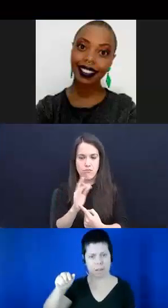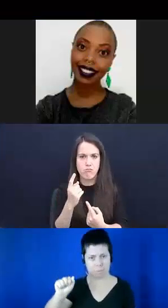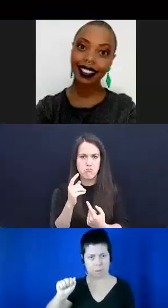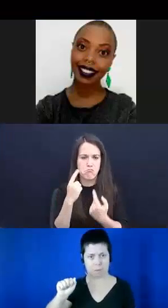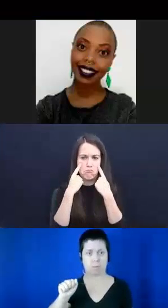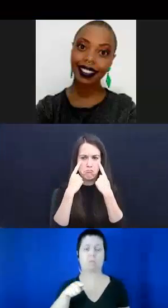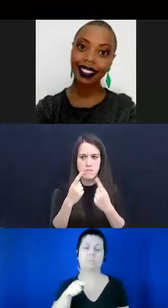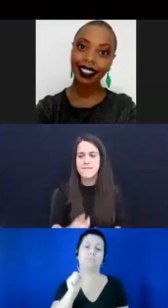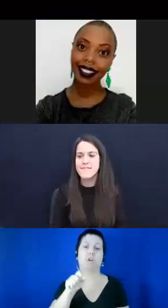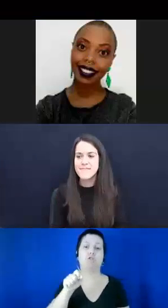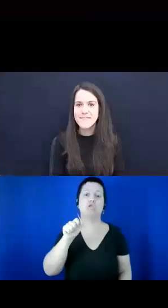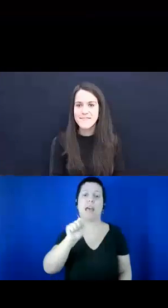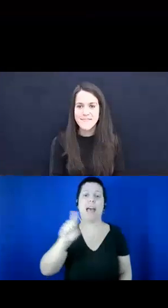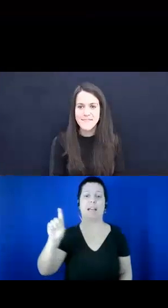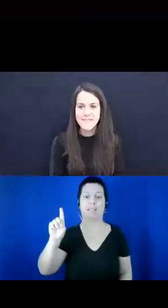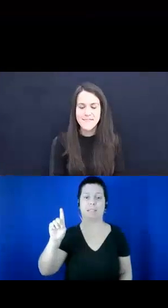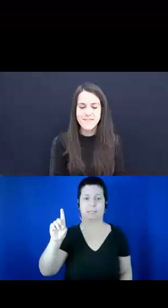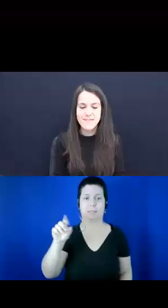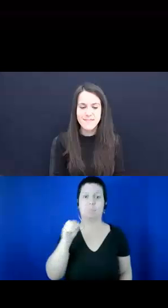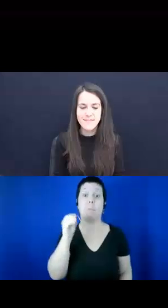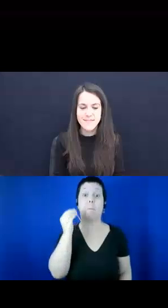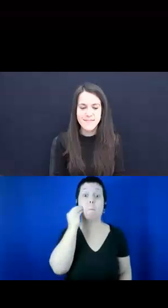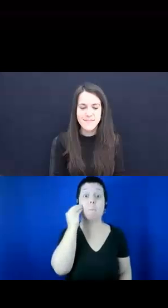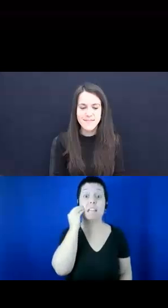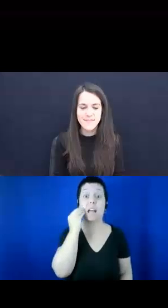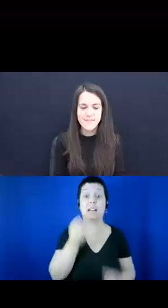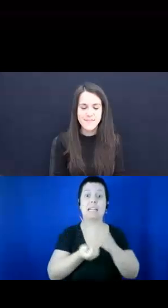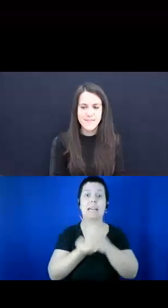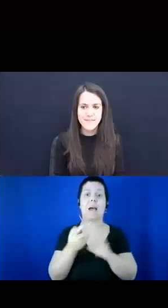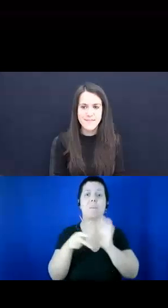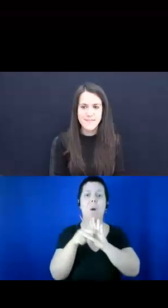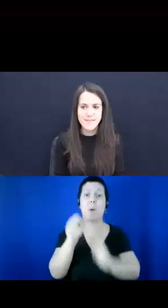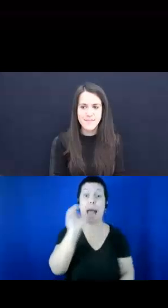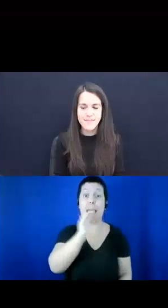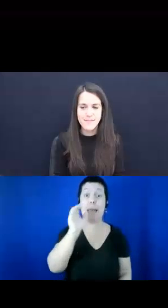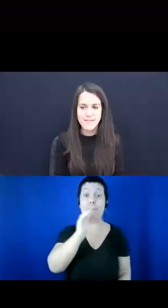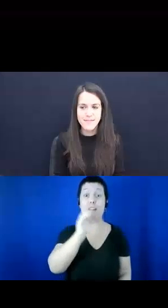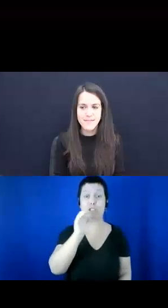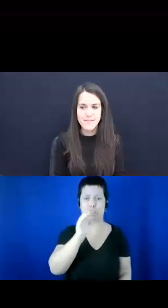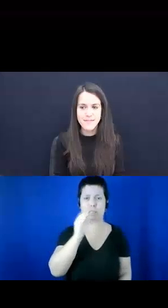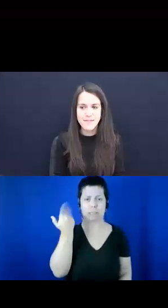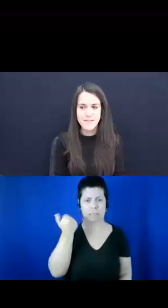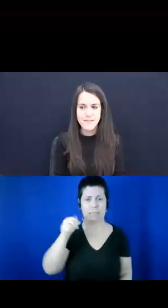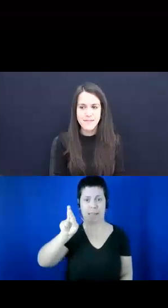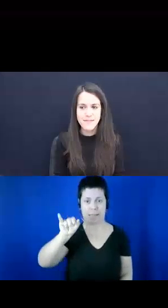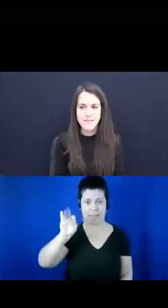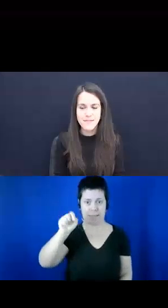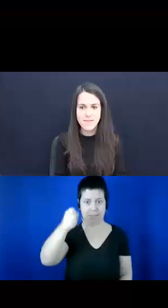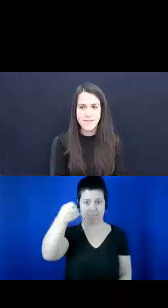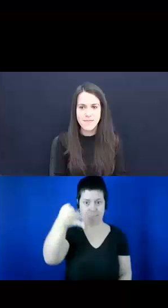create a haptogram for emergency, as was mentioned earlier by Rita.